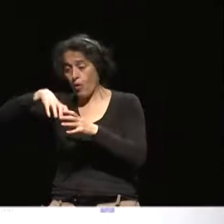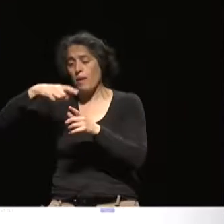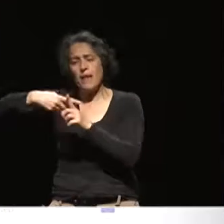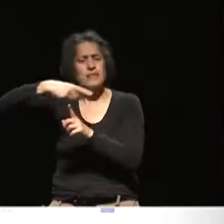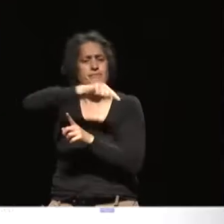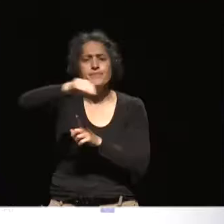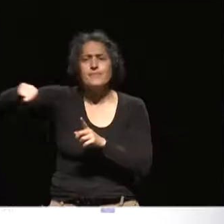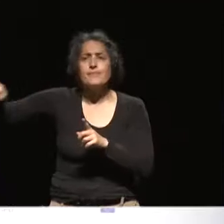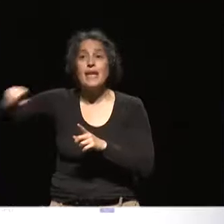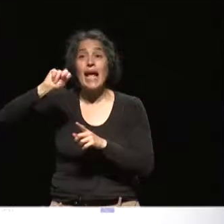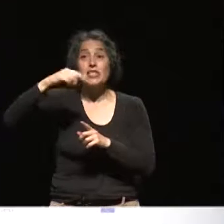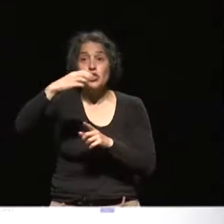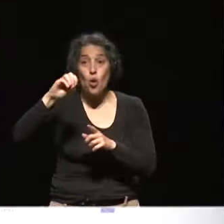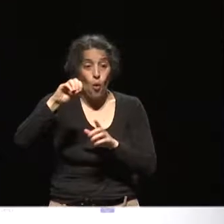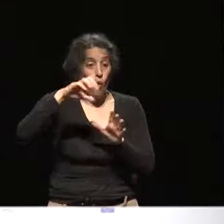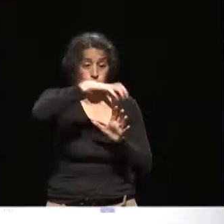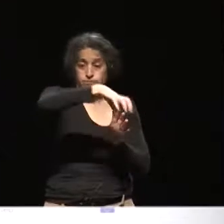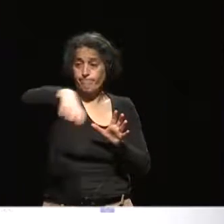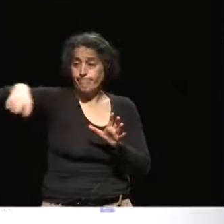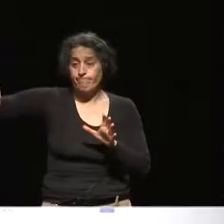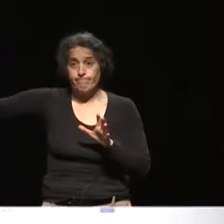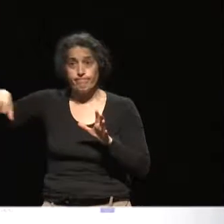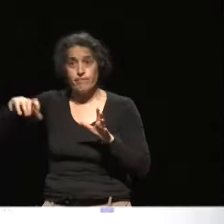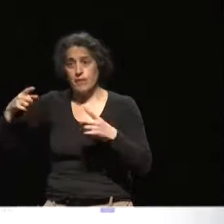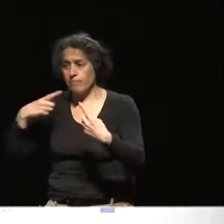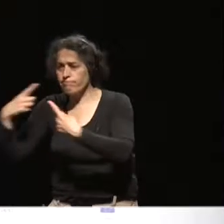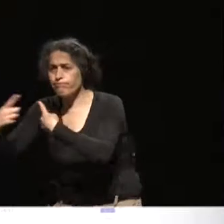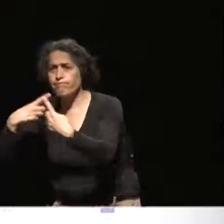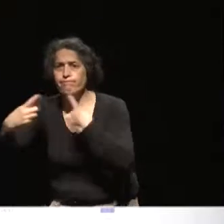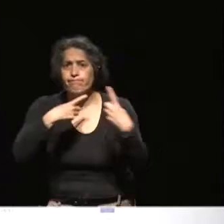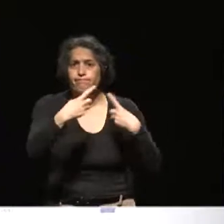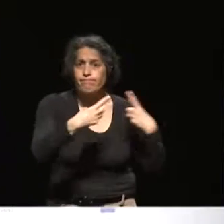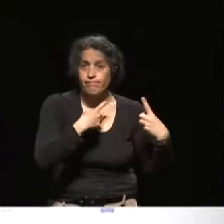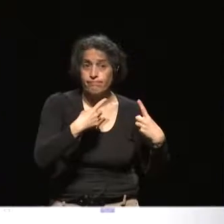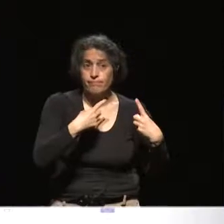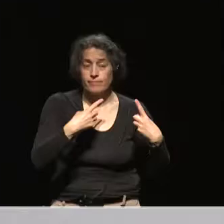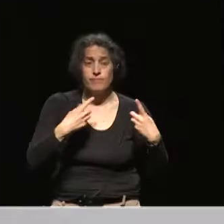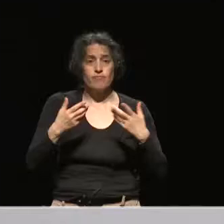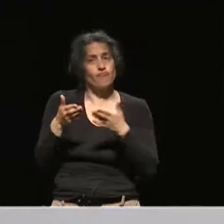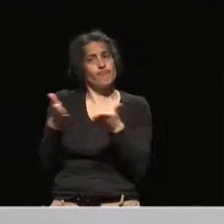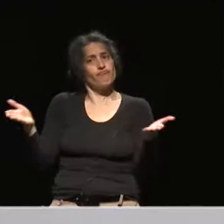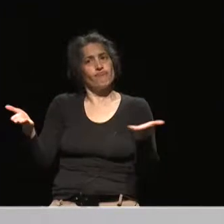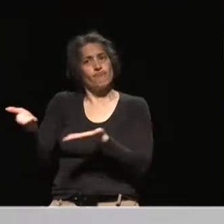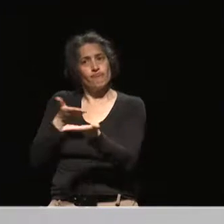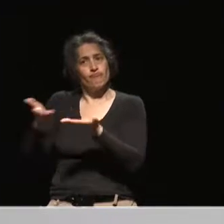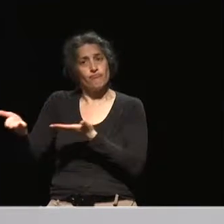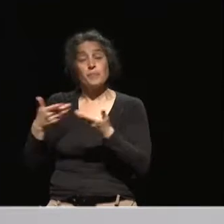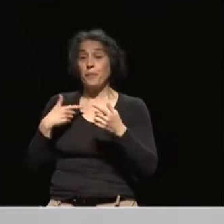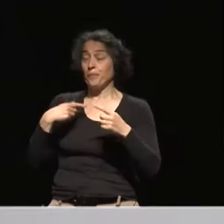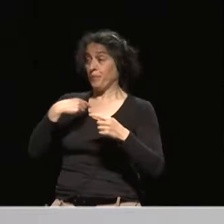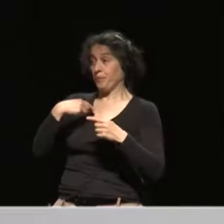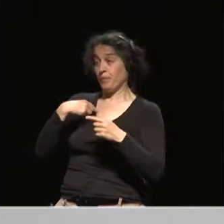This will perhaps back up your description of me as an established member, but in 2000, I had the opportunity of participating in